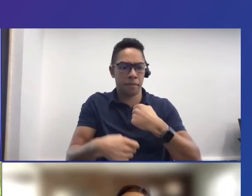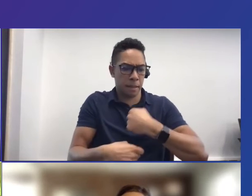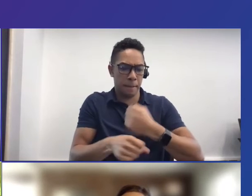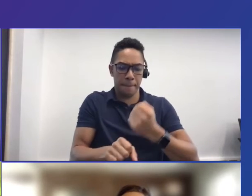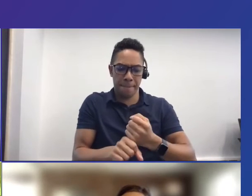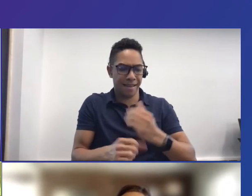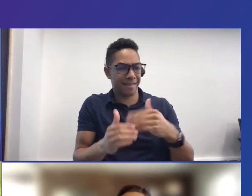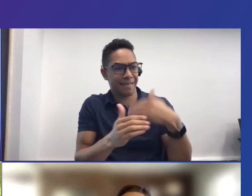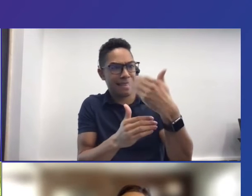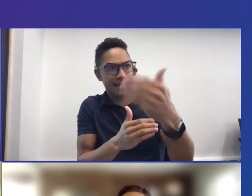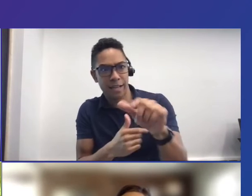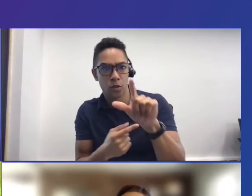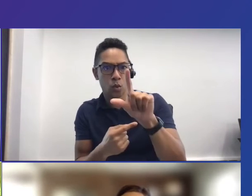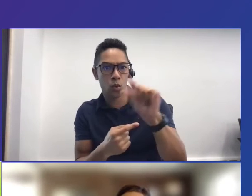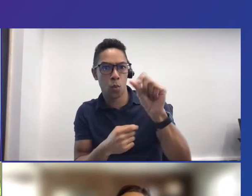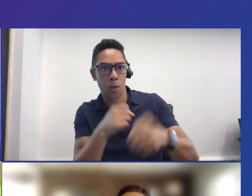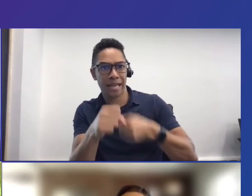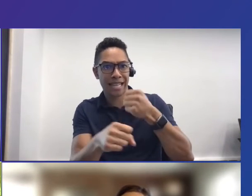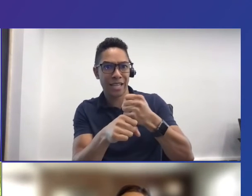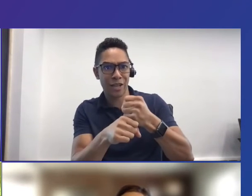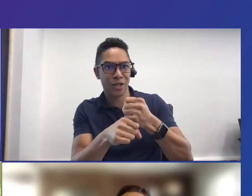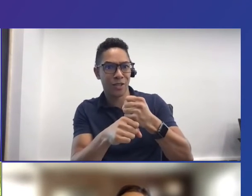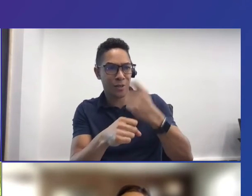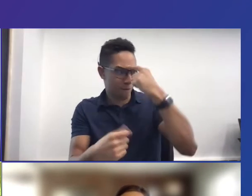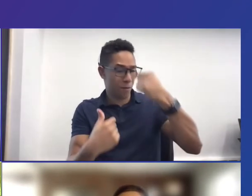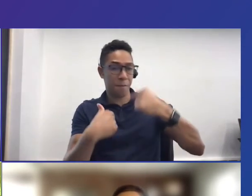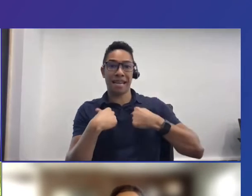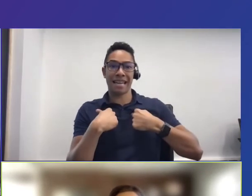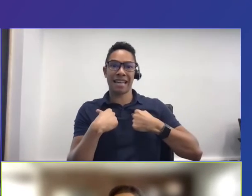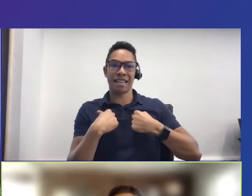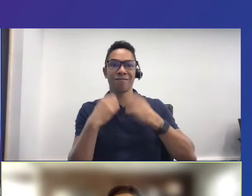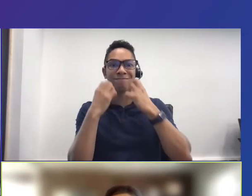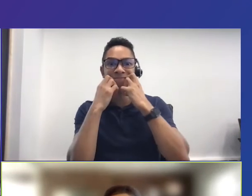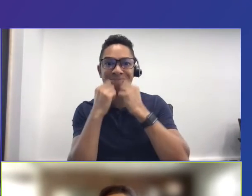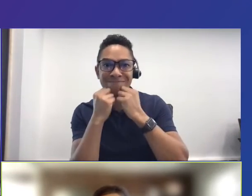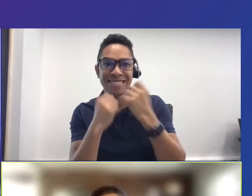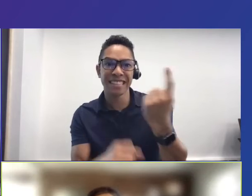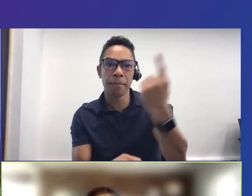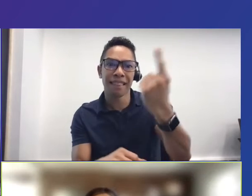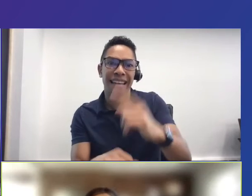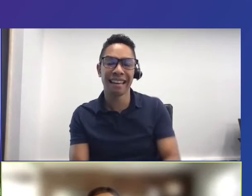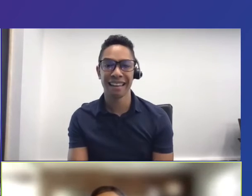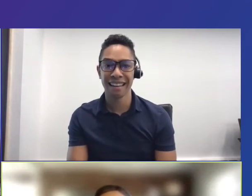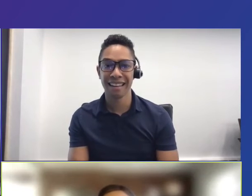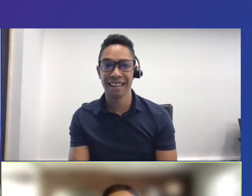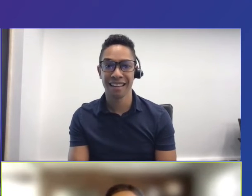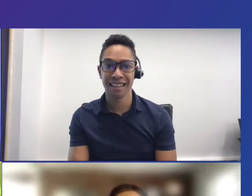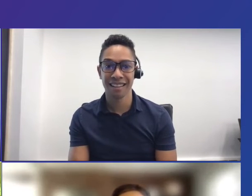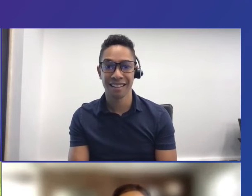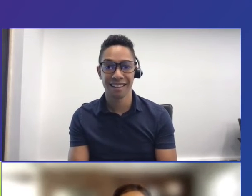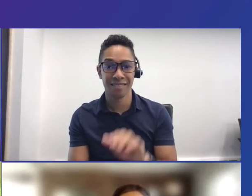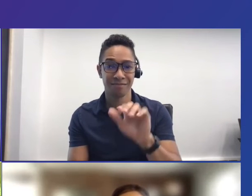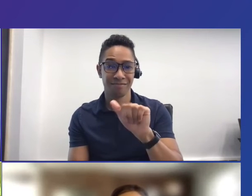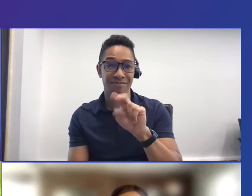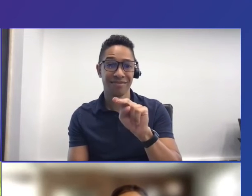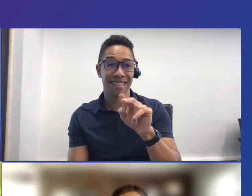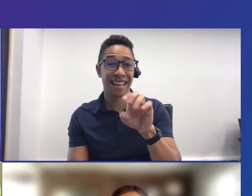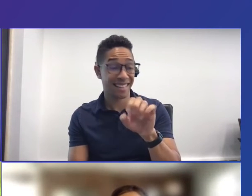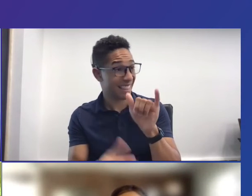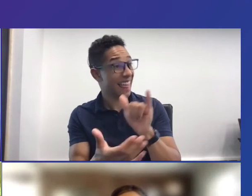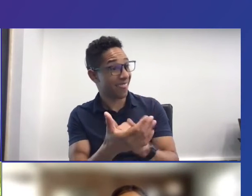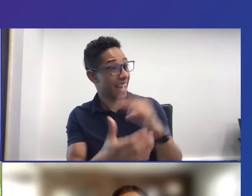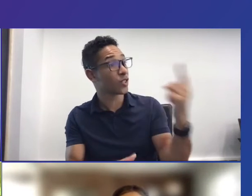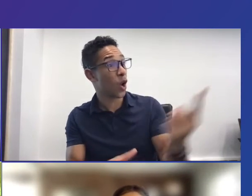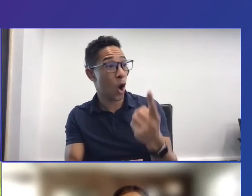life mean something? Isn't that always the question, Nikki? Yeah,